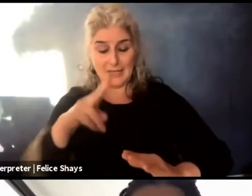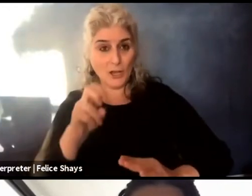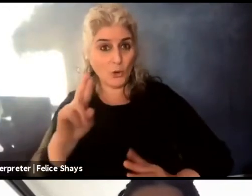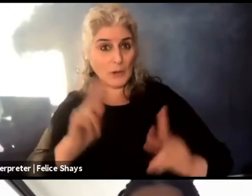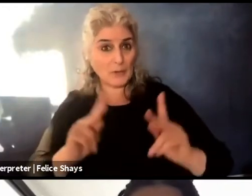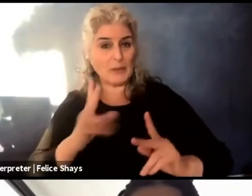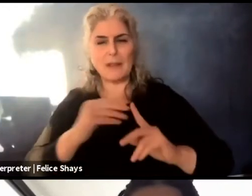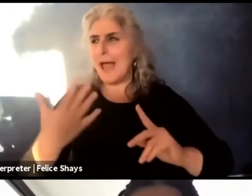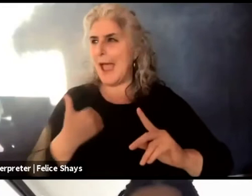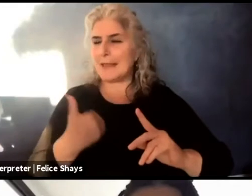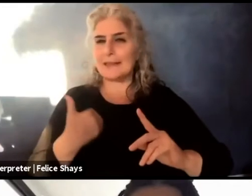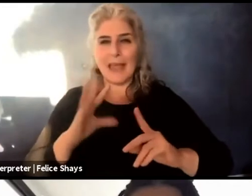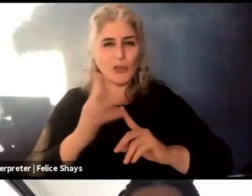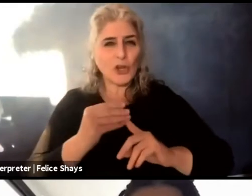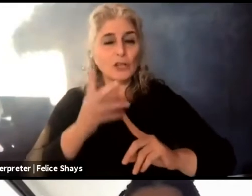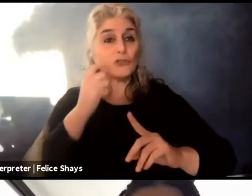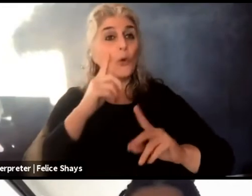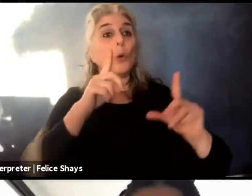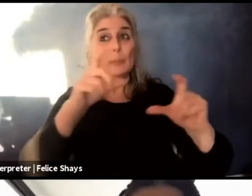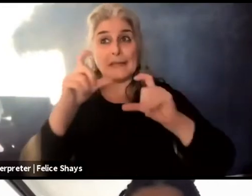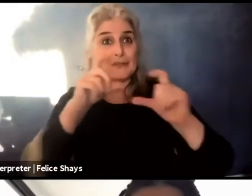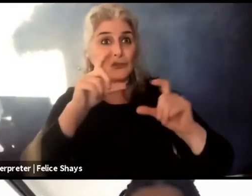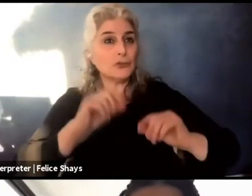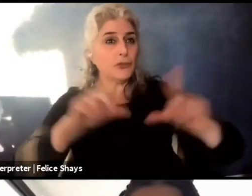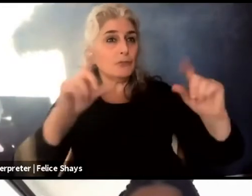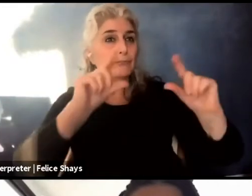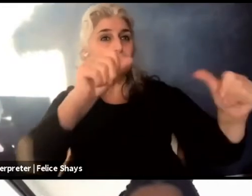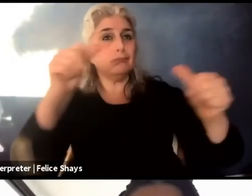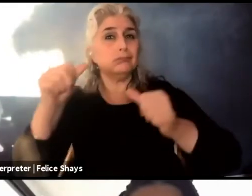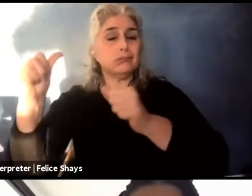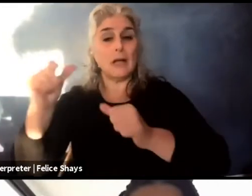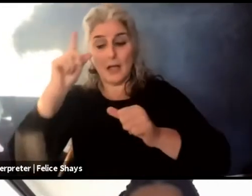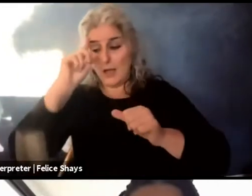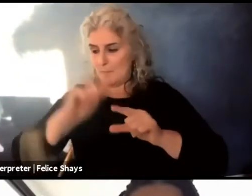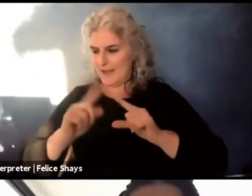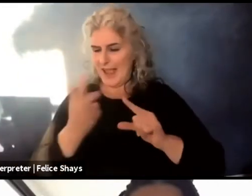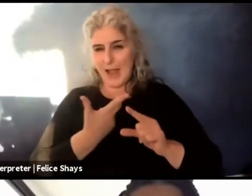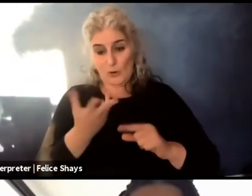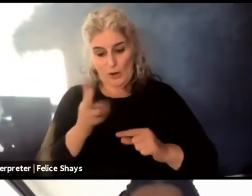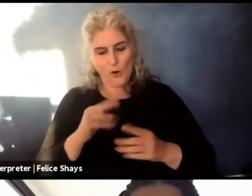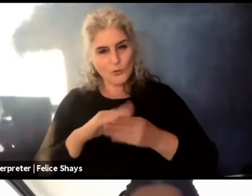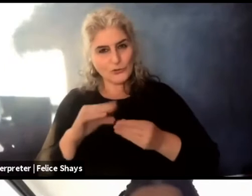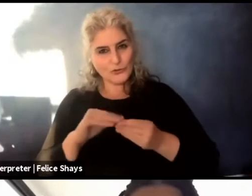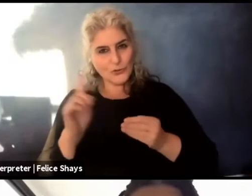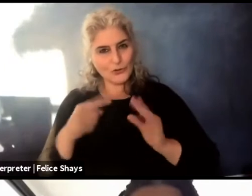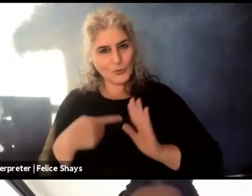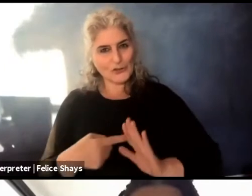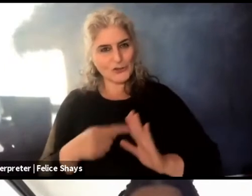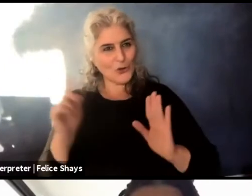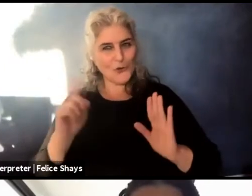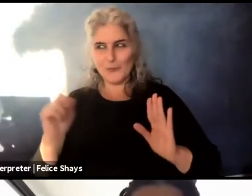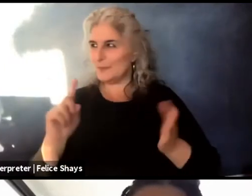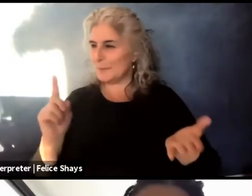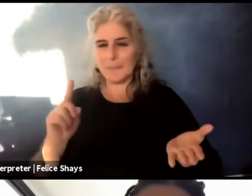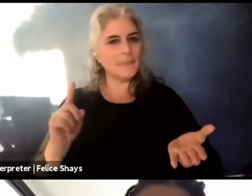leather culture, or taken photos of them. And yet for our own stories to be actually heard and out there and